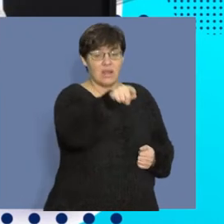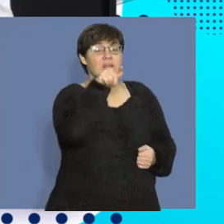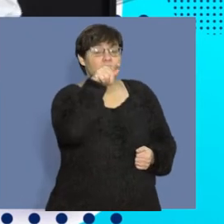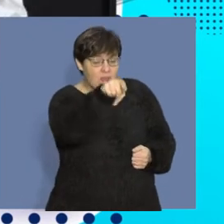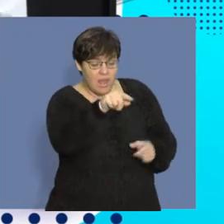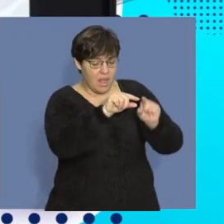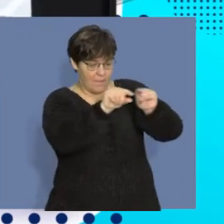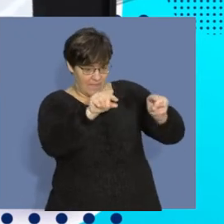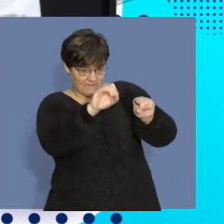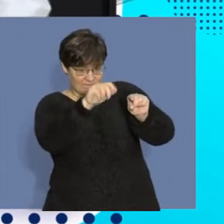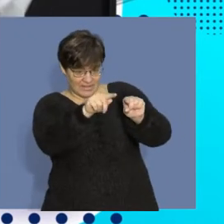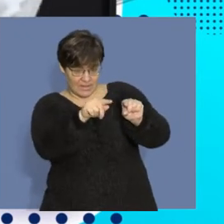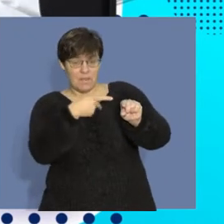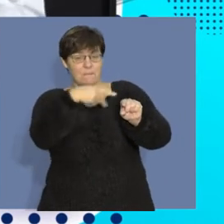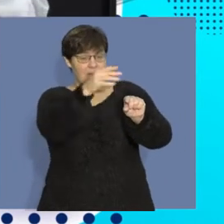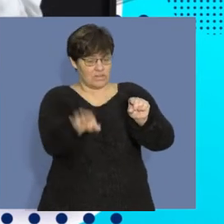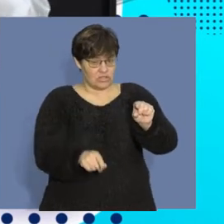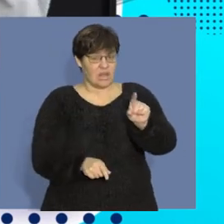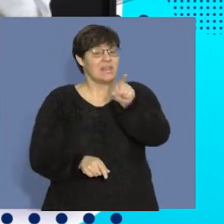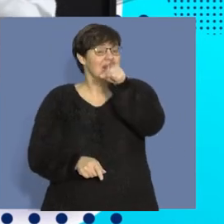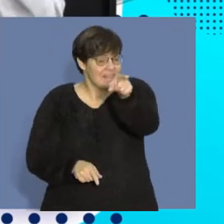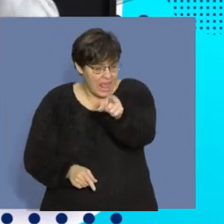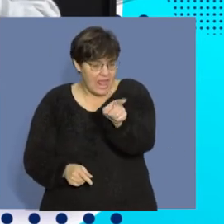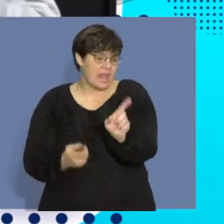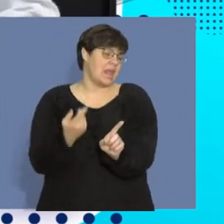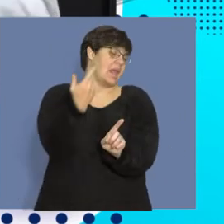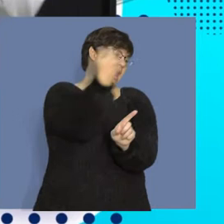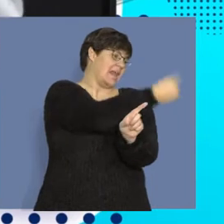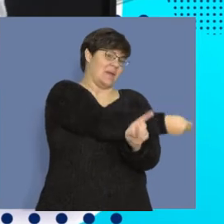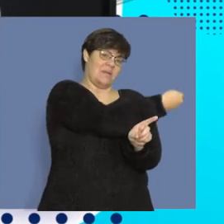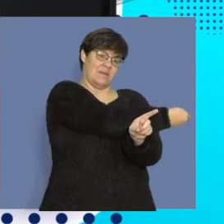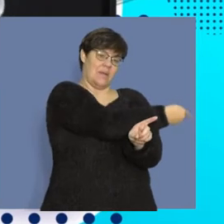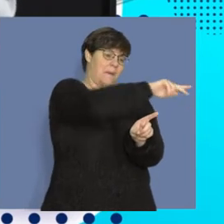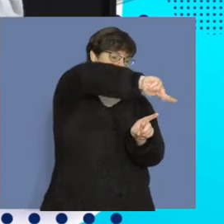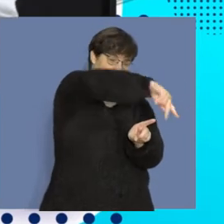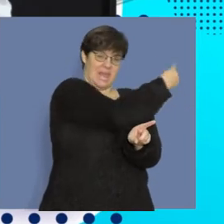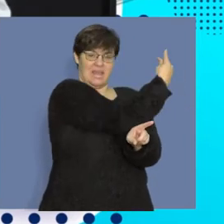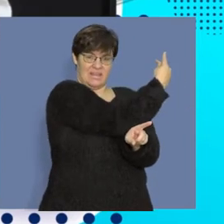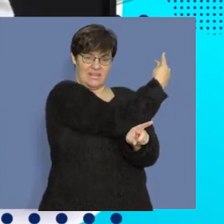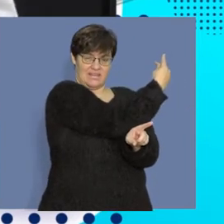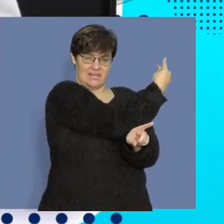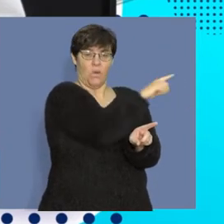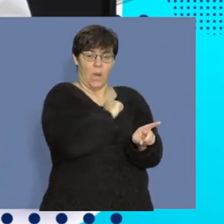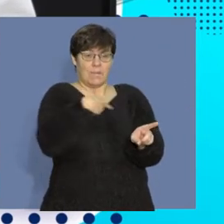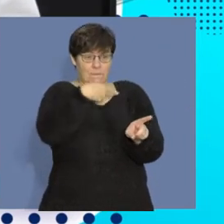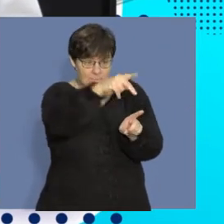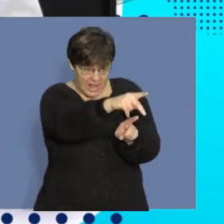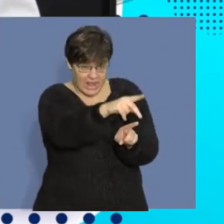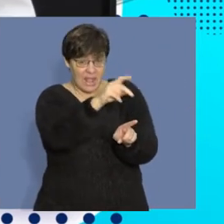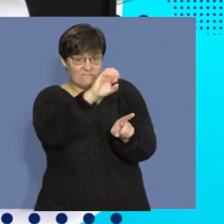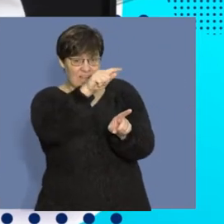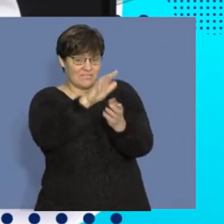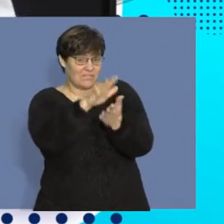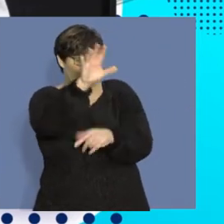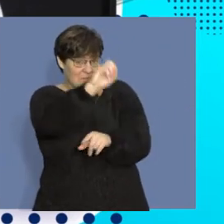they've collected from you after they've claimed the input VAT. That amount needs to be paid over to SARS. So